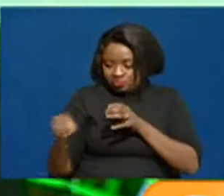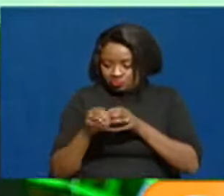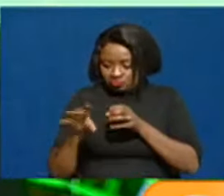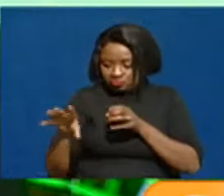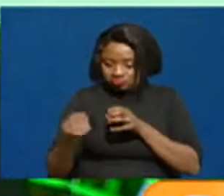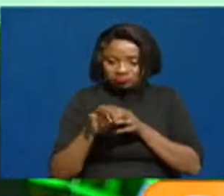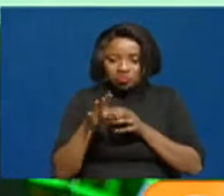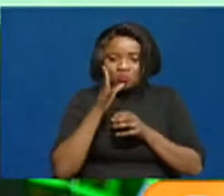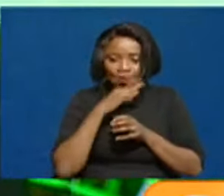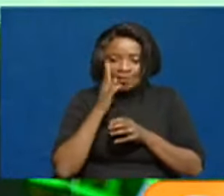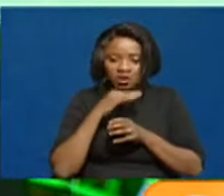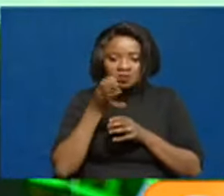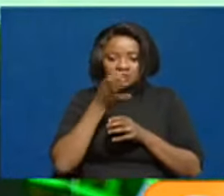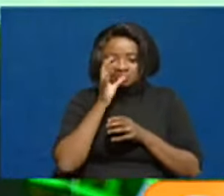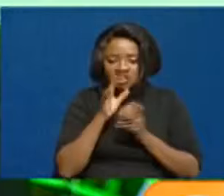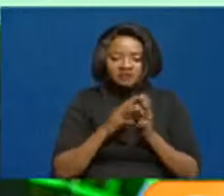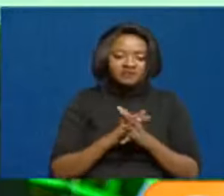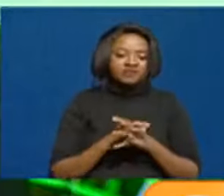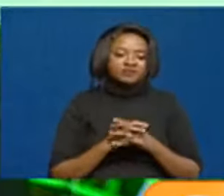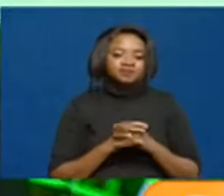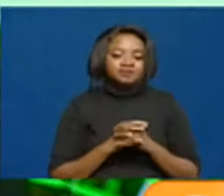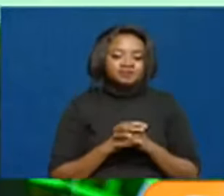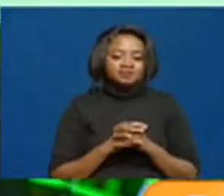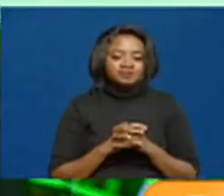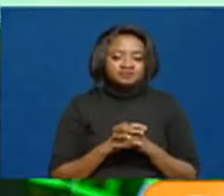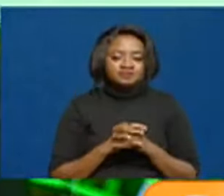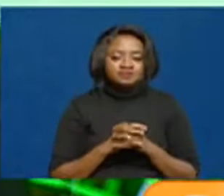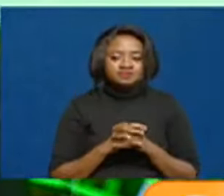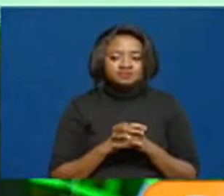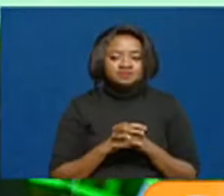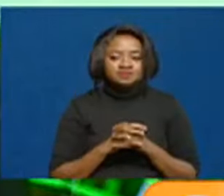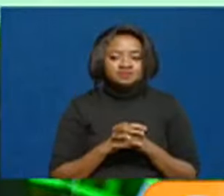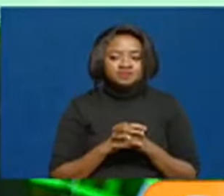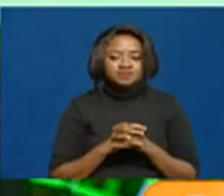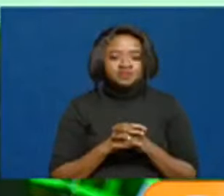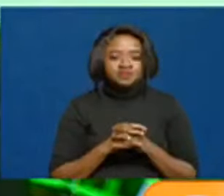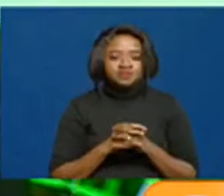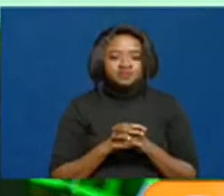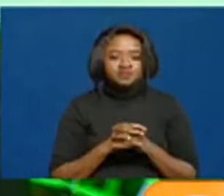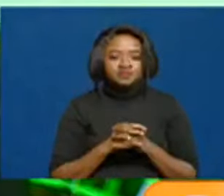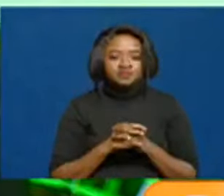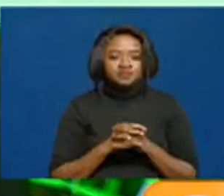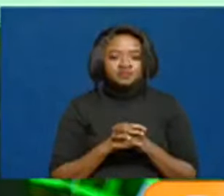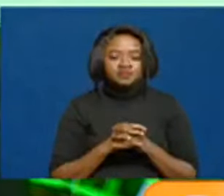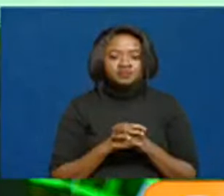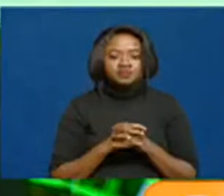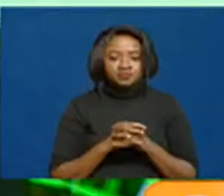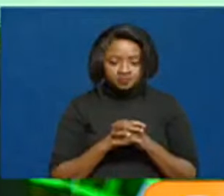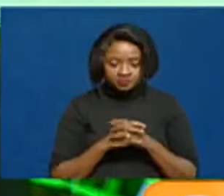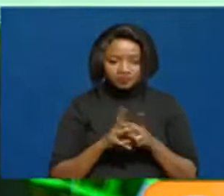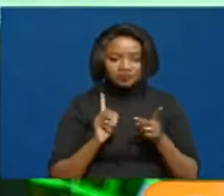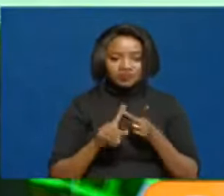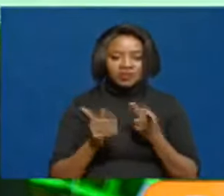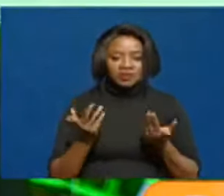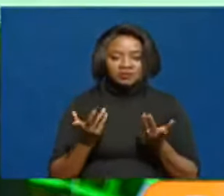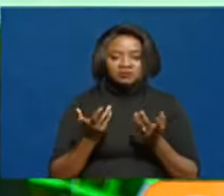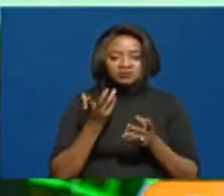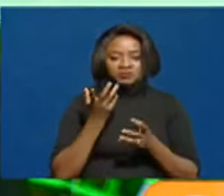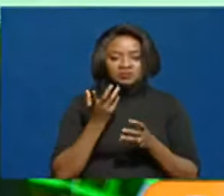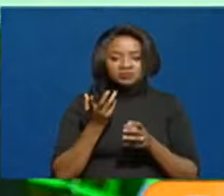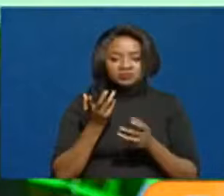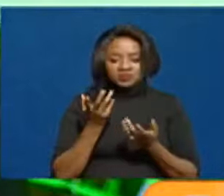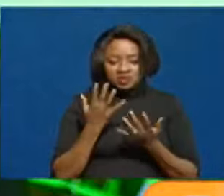wastewater treatment, which is the sewer. It will be responsible for solid waste. Okay. It will be responsible for the management